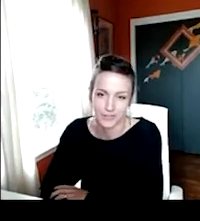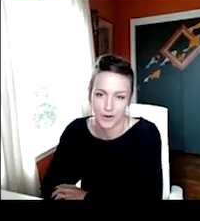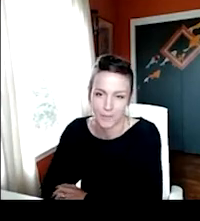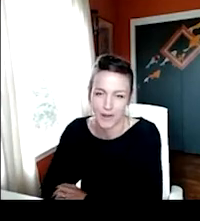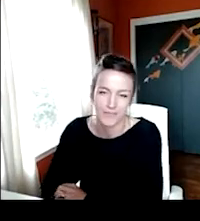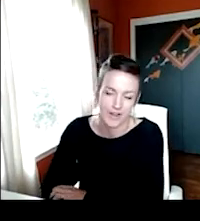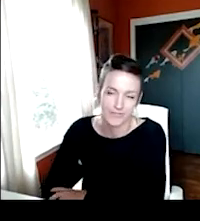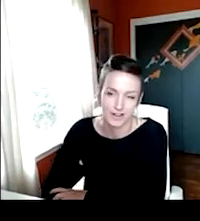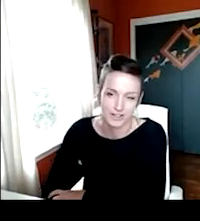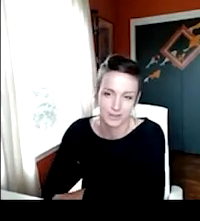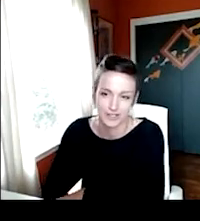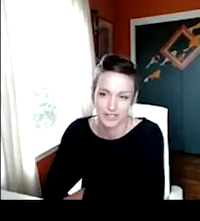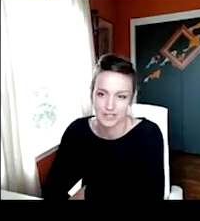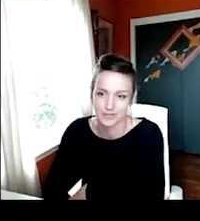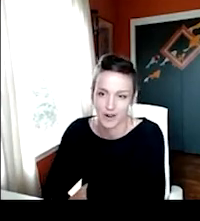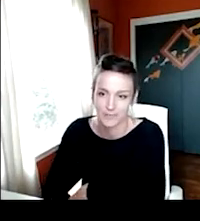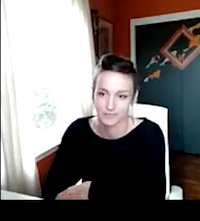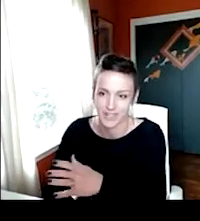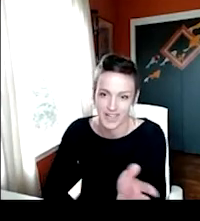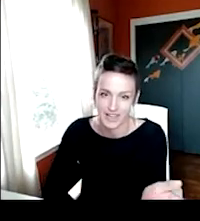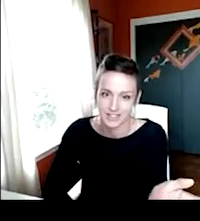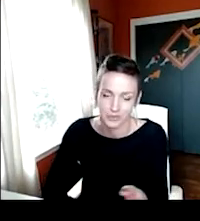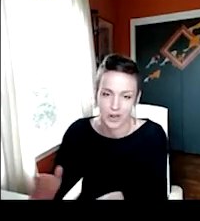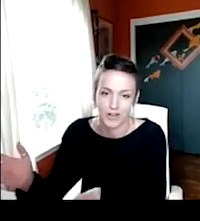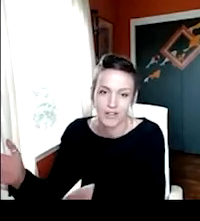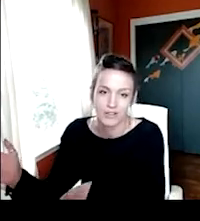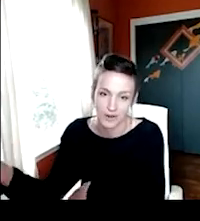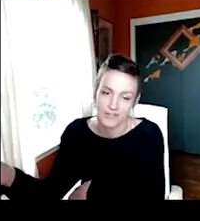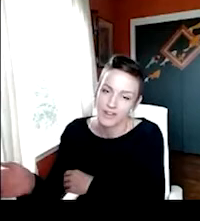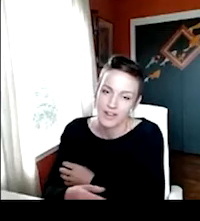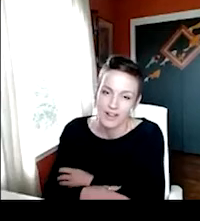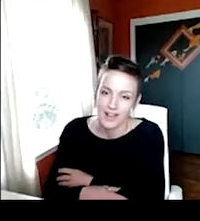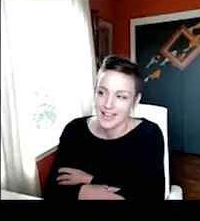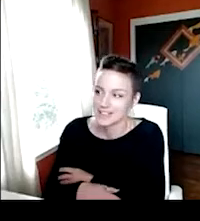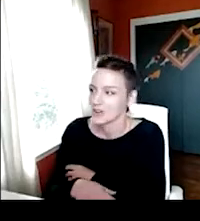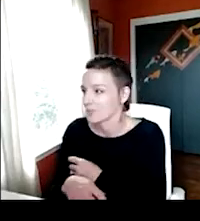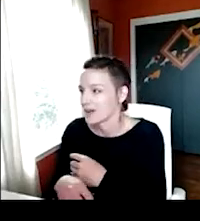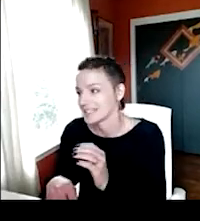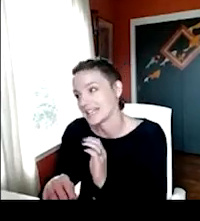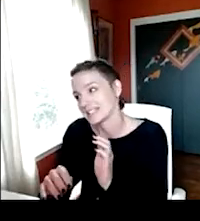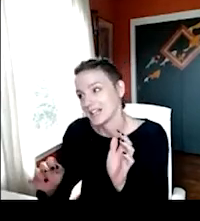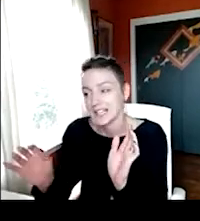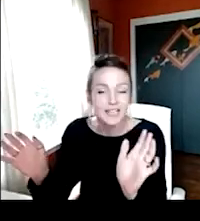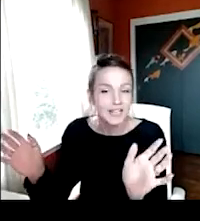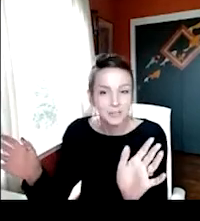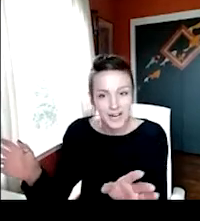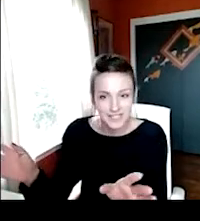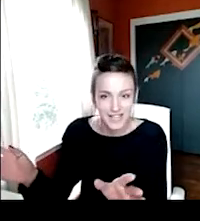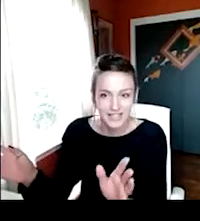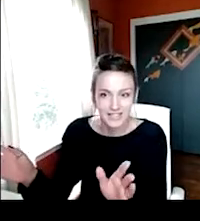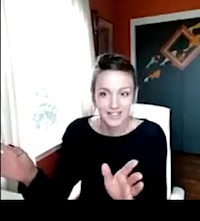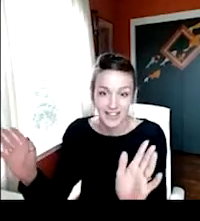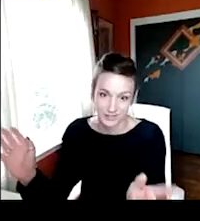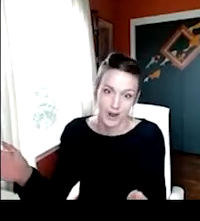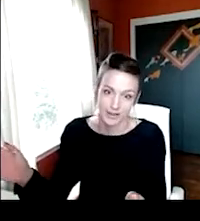teaching for about 5 years with kids from K to 12. And so if my slides are a little on the bright